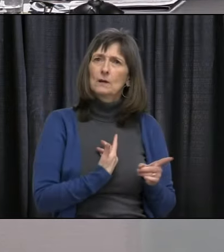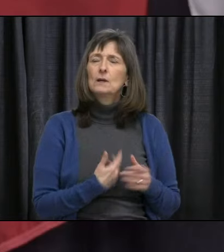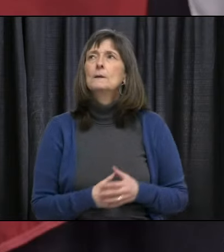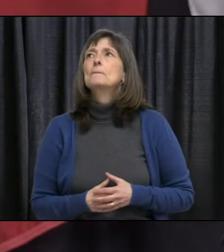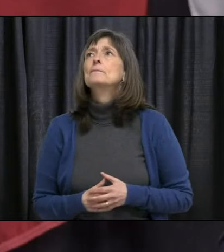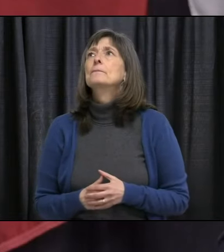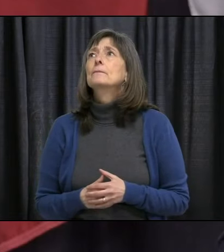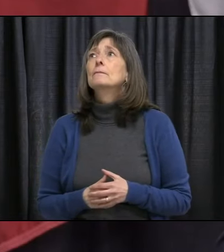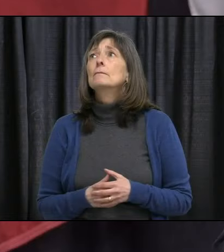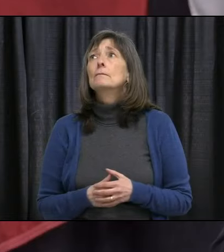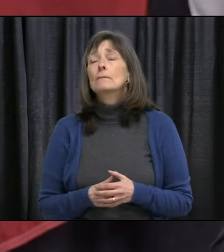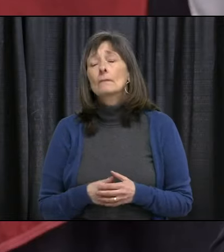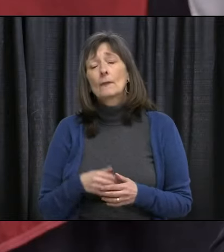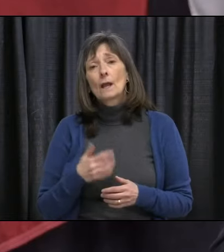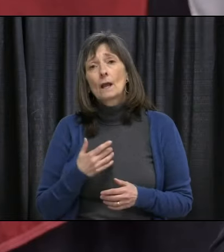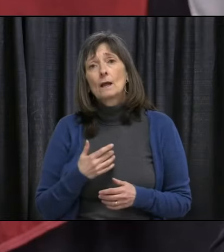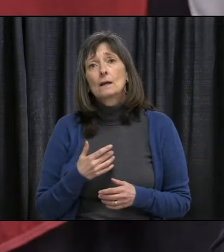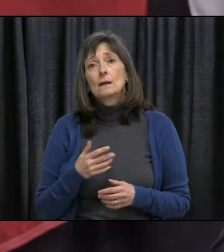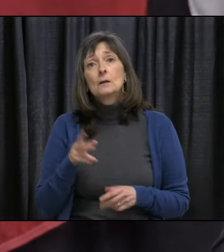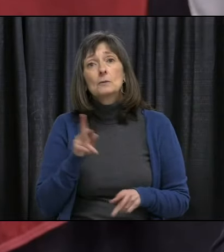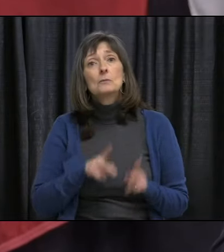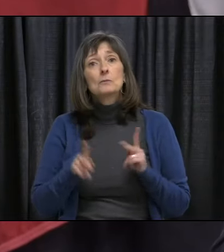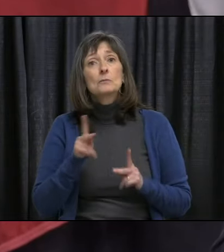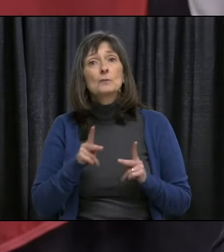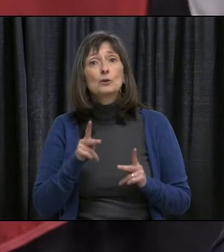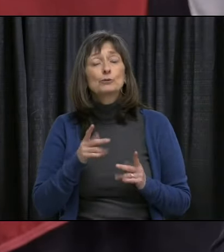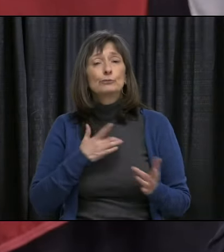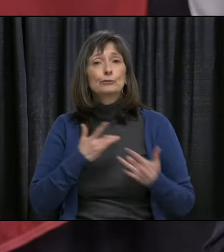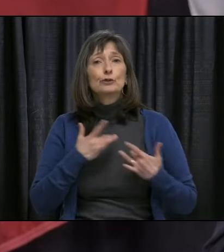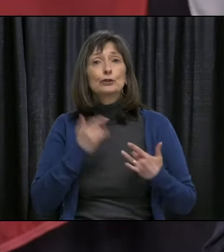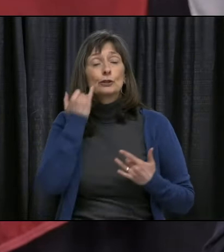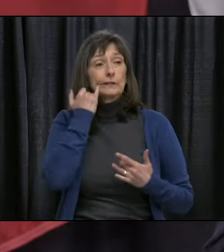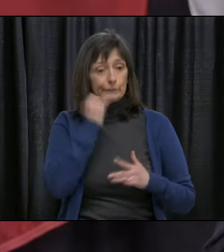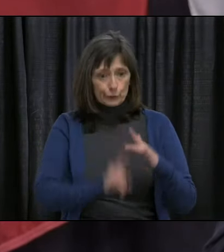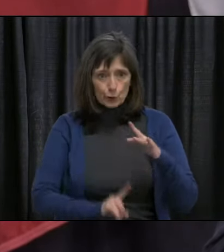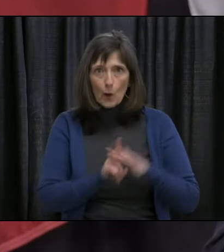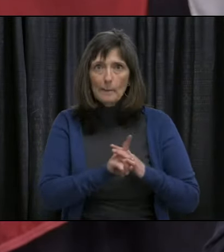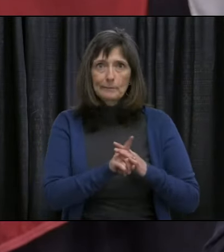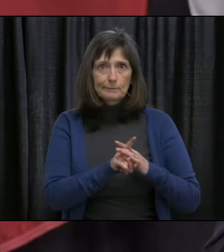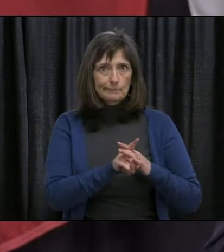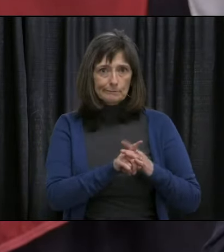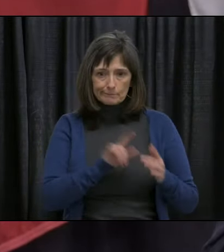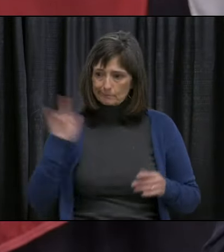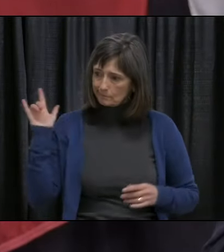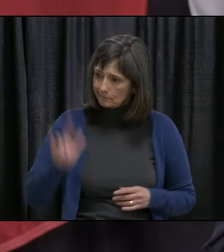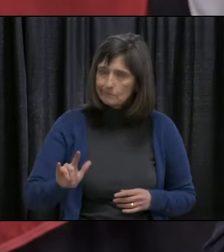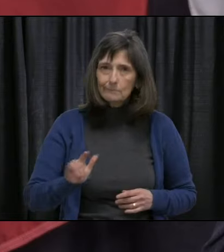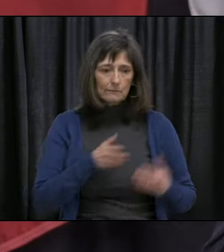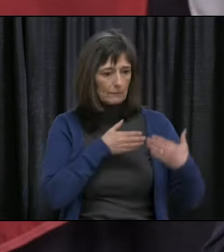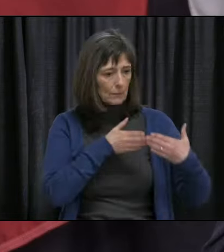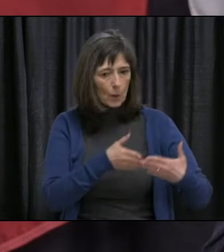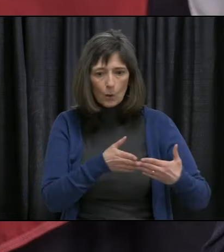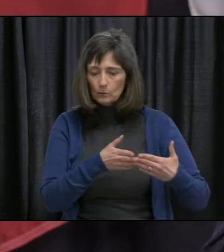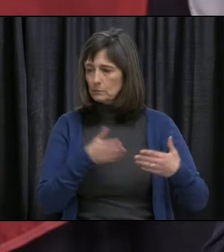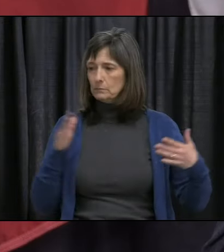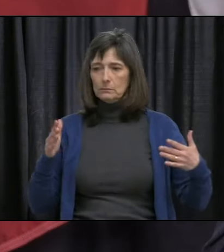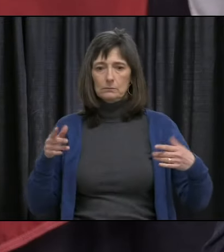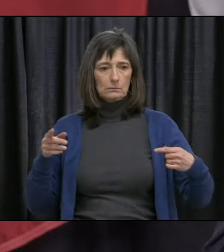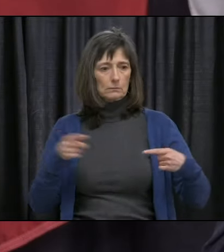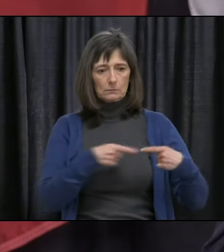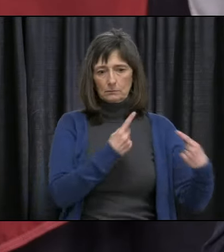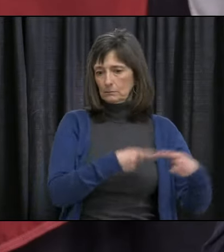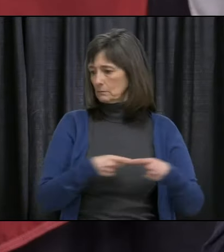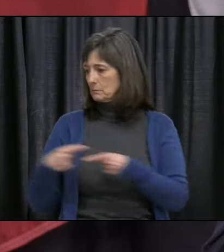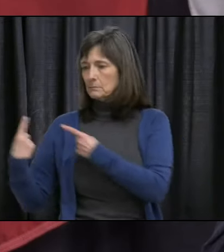many people were concerned about what would happen if people would just showing up at our borders, and they would be coming into Newfoundland